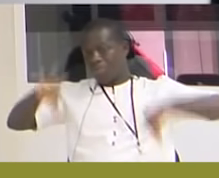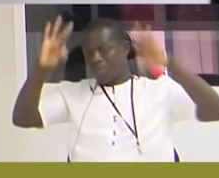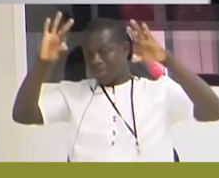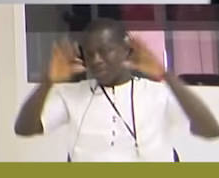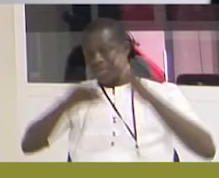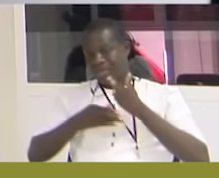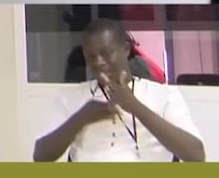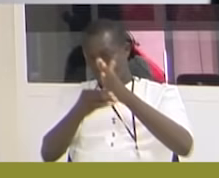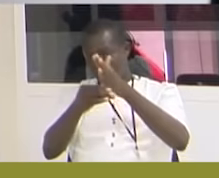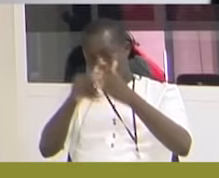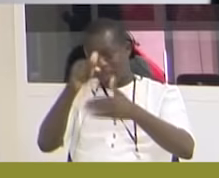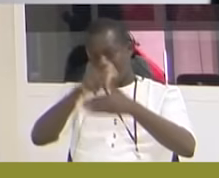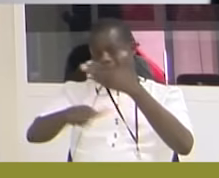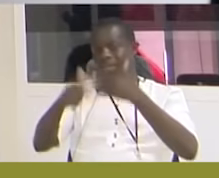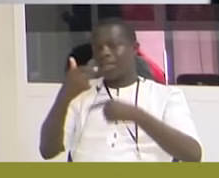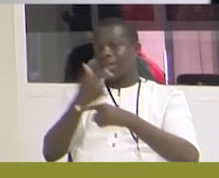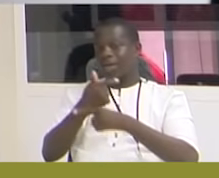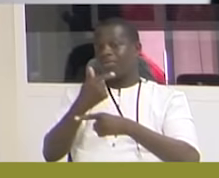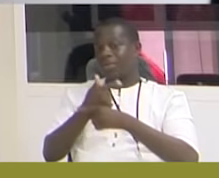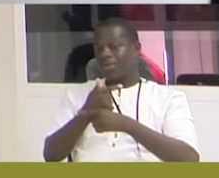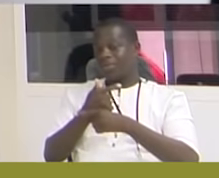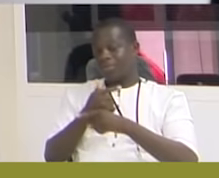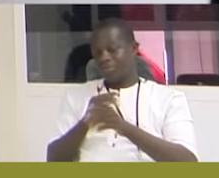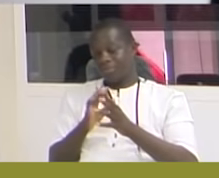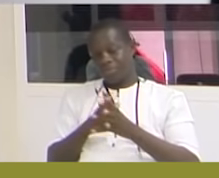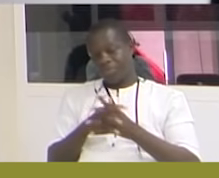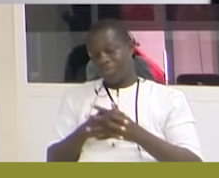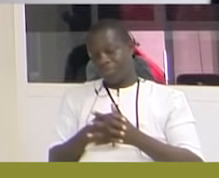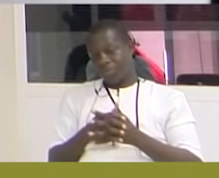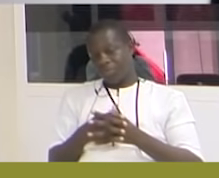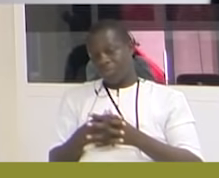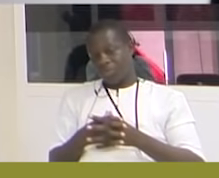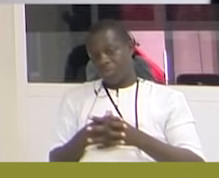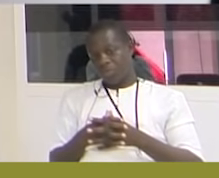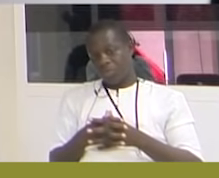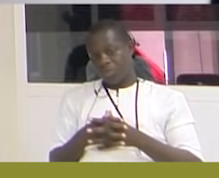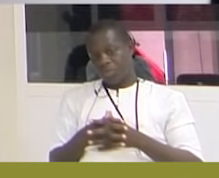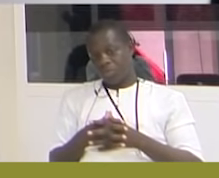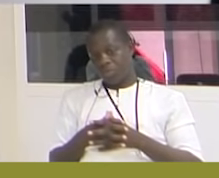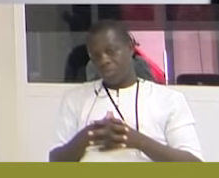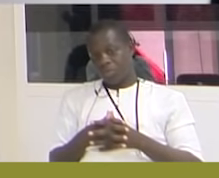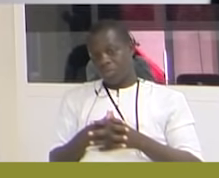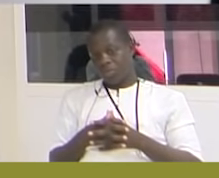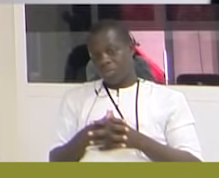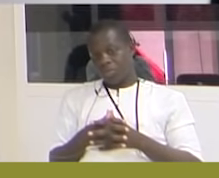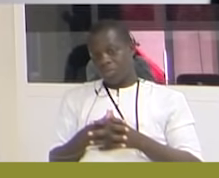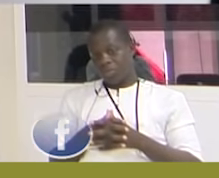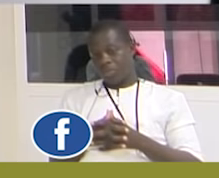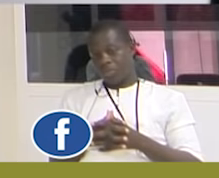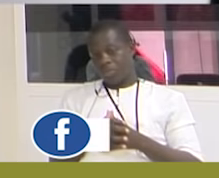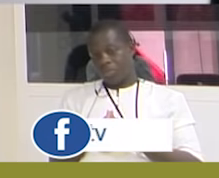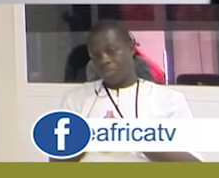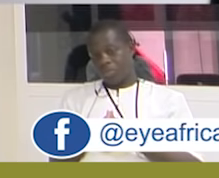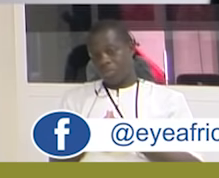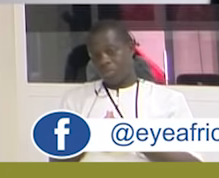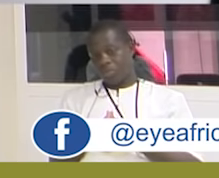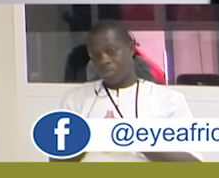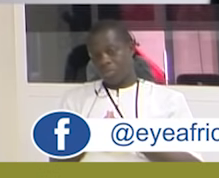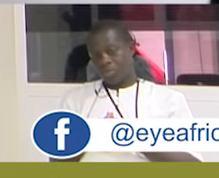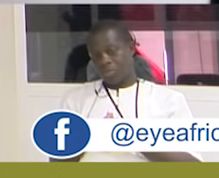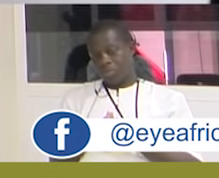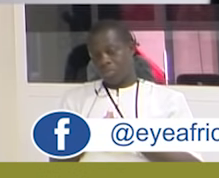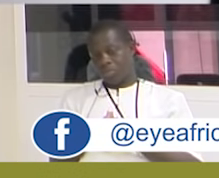biño biño tichatu ñetti imam ki nga xamne tie nañ len ba pare